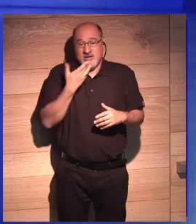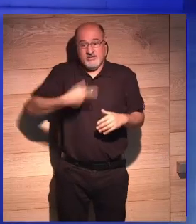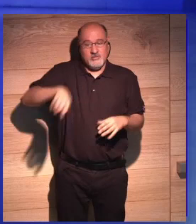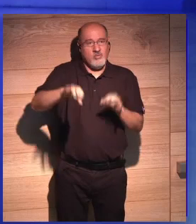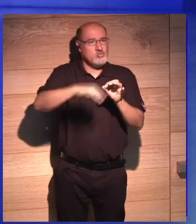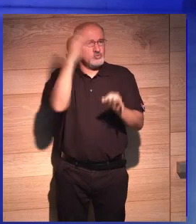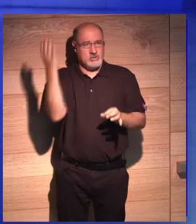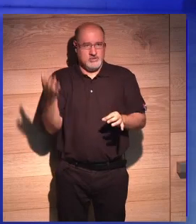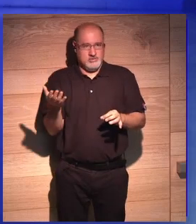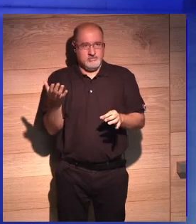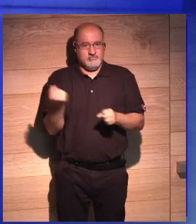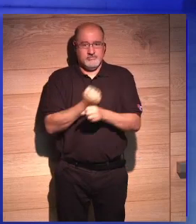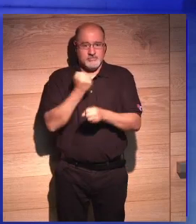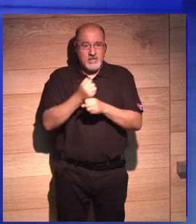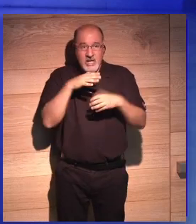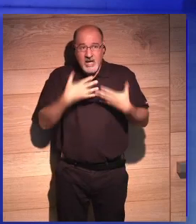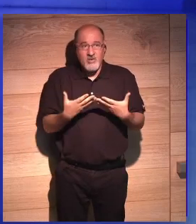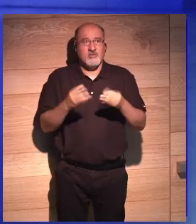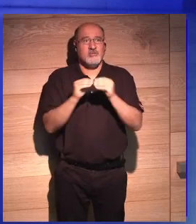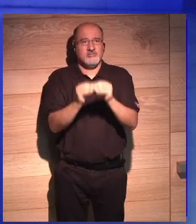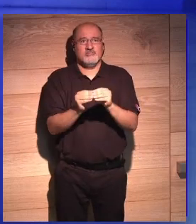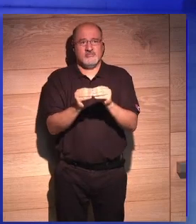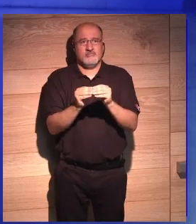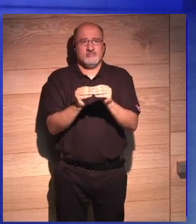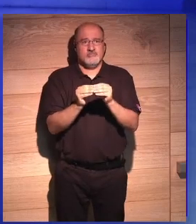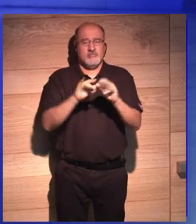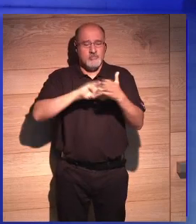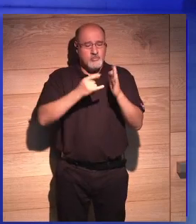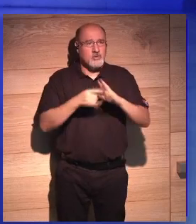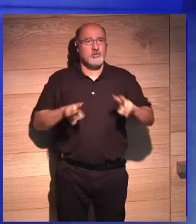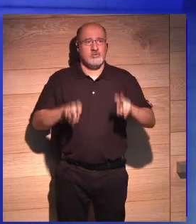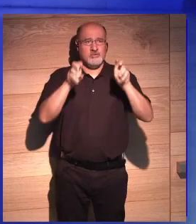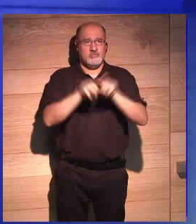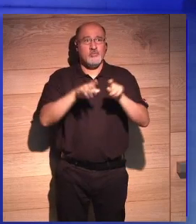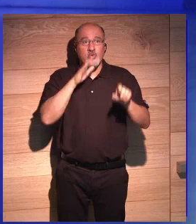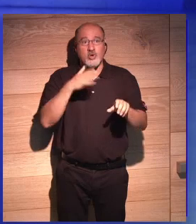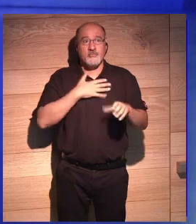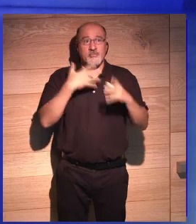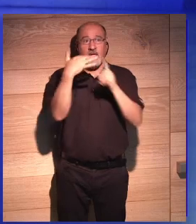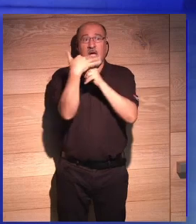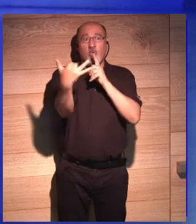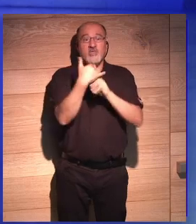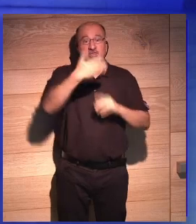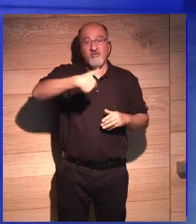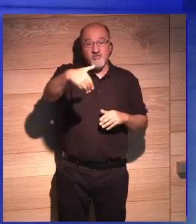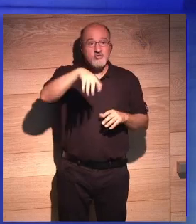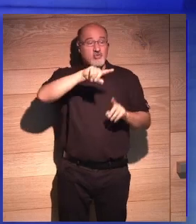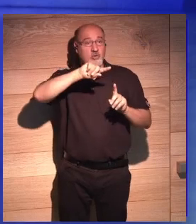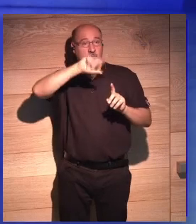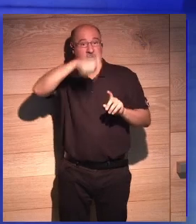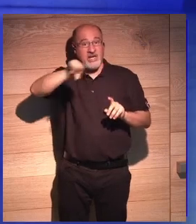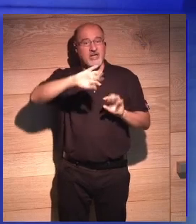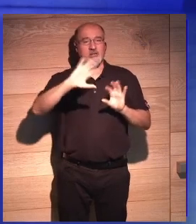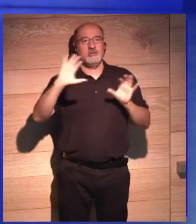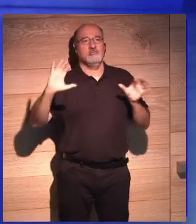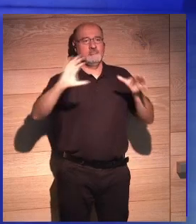working with one of the Audience of the Future projects. And it's this creative cluster that